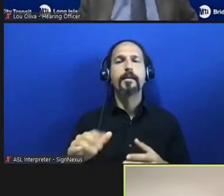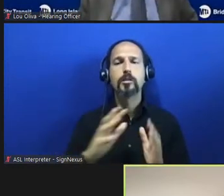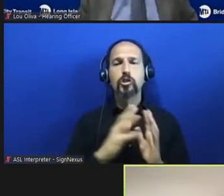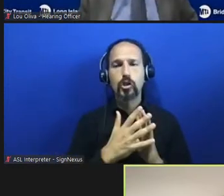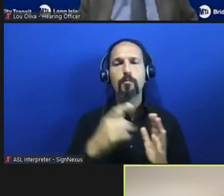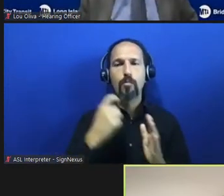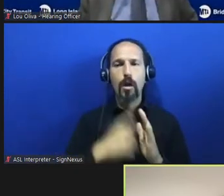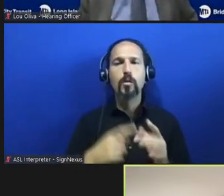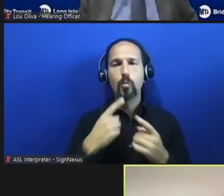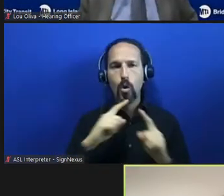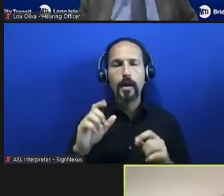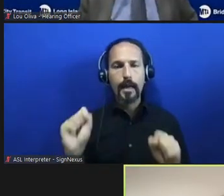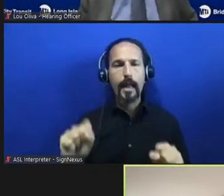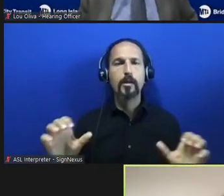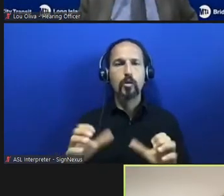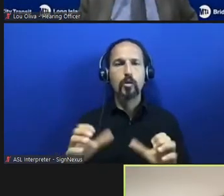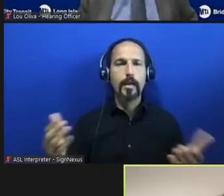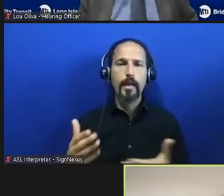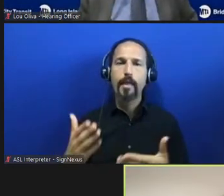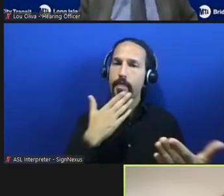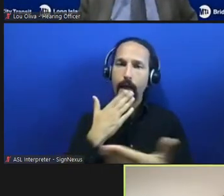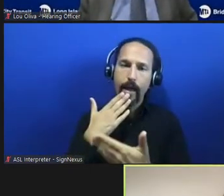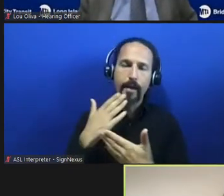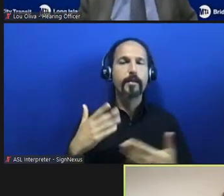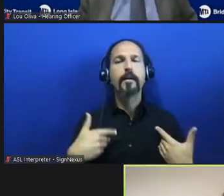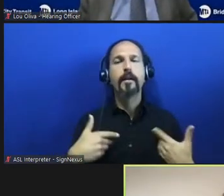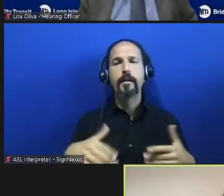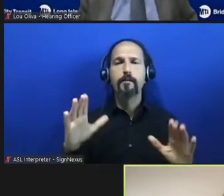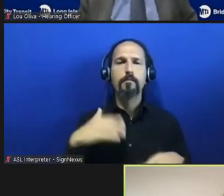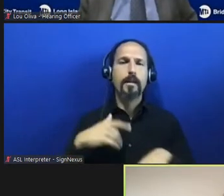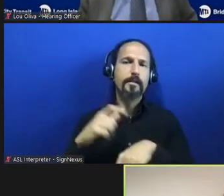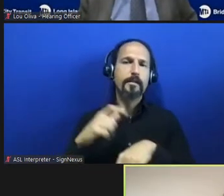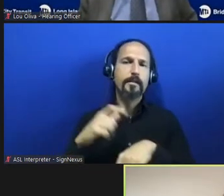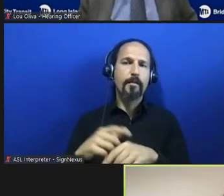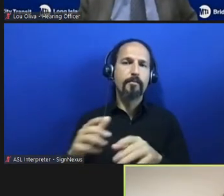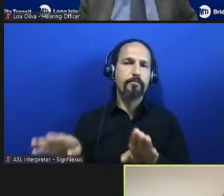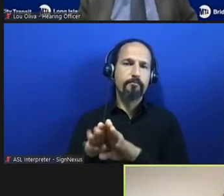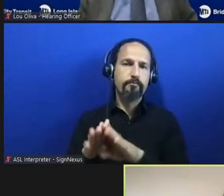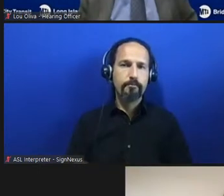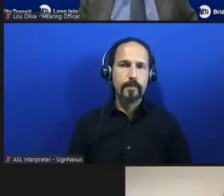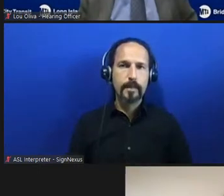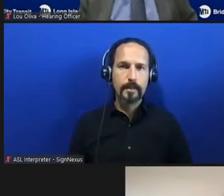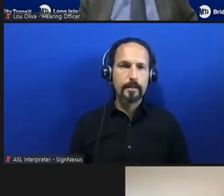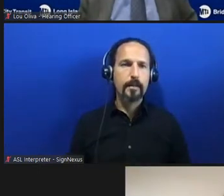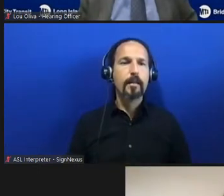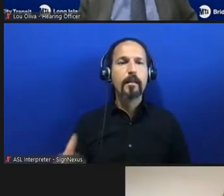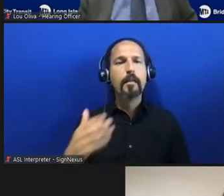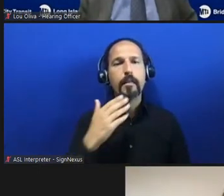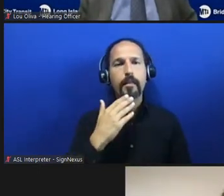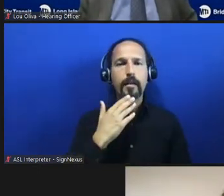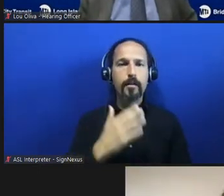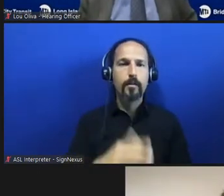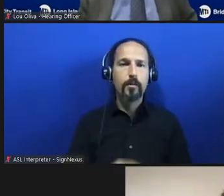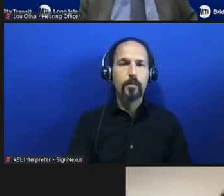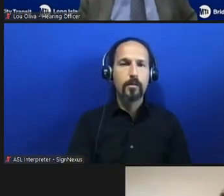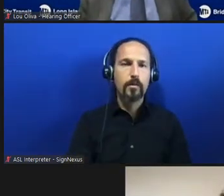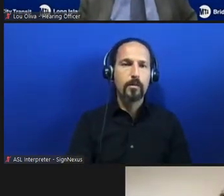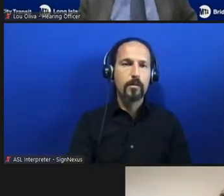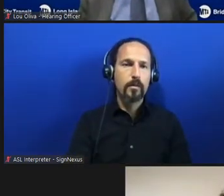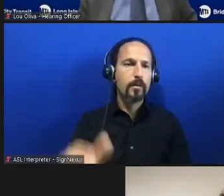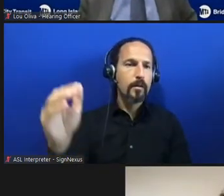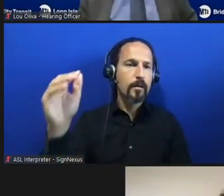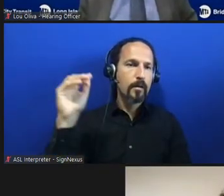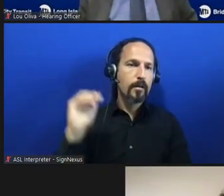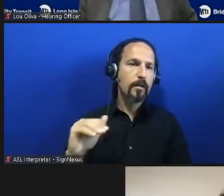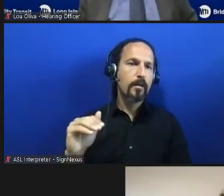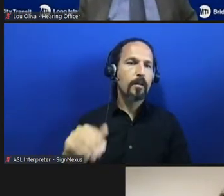and it can be done here thank you and I yield the rest of my time thank you the next